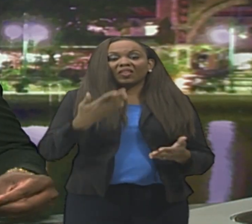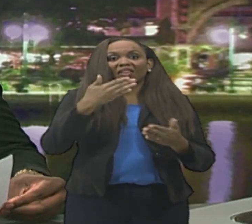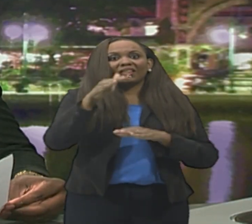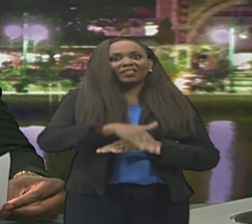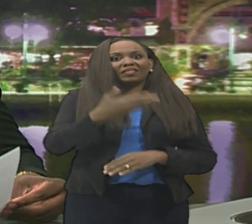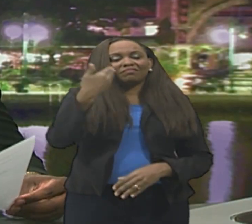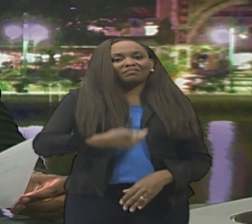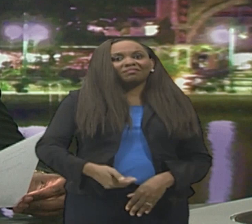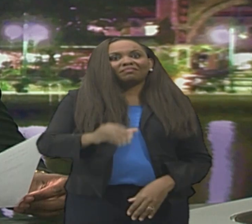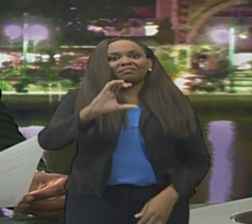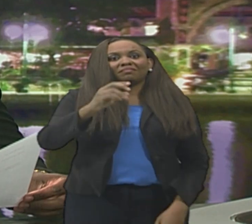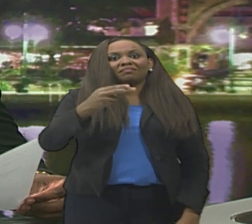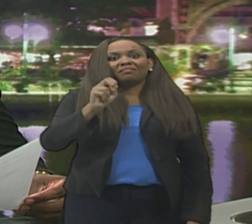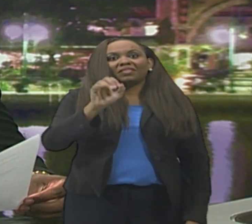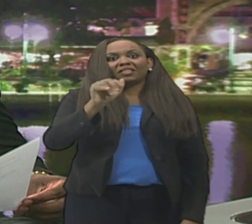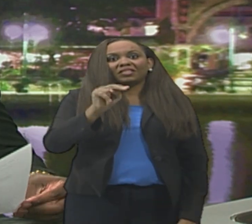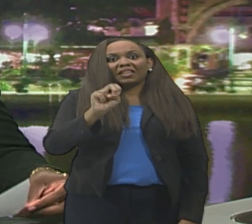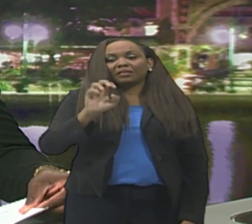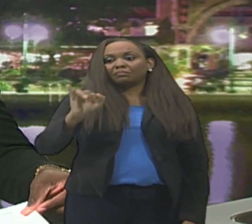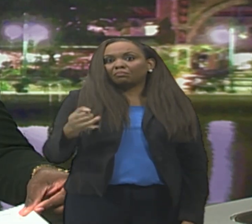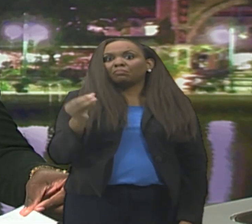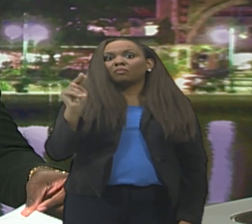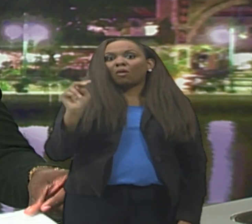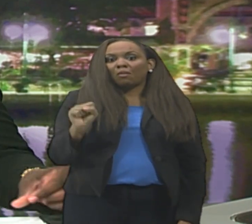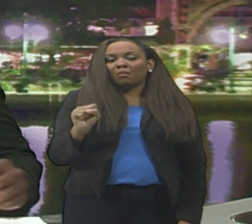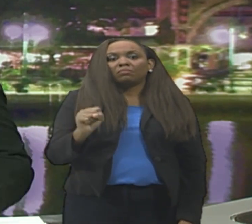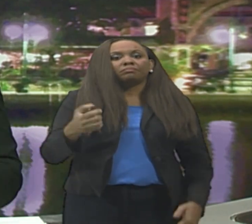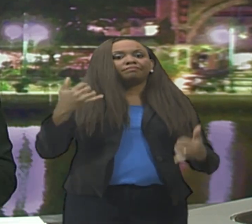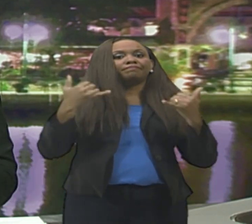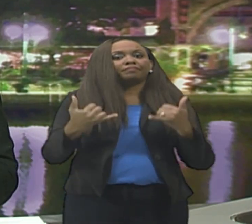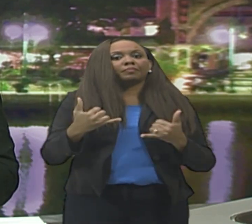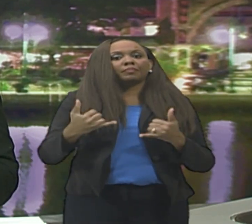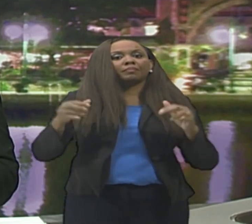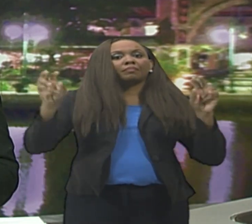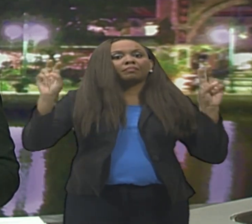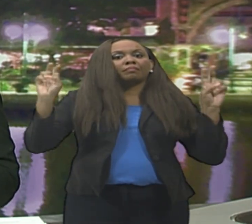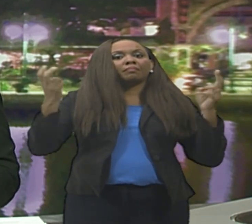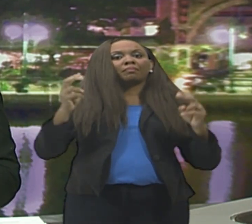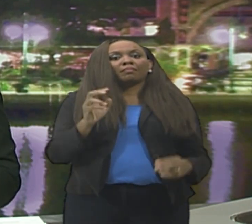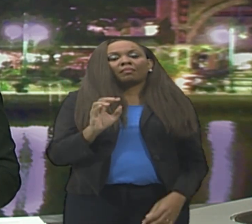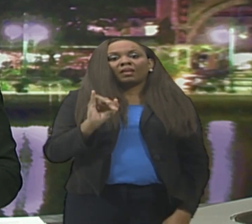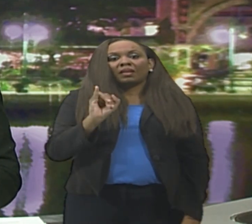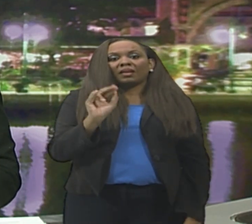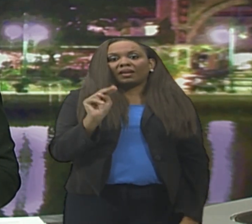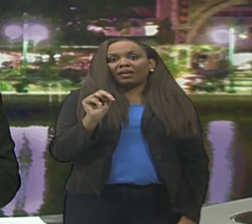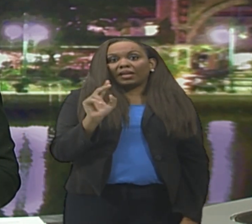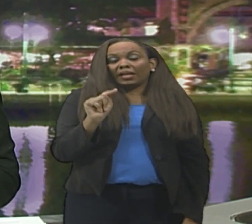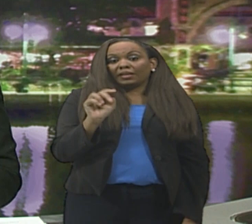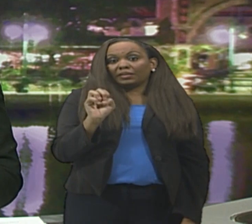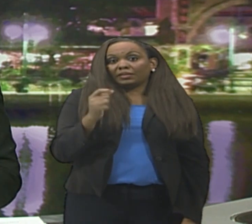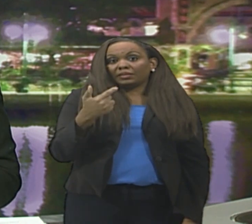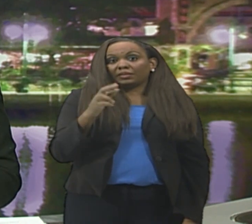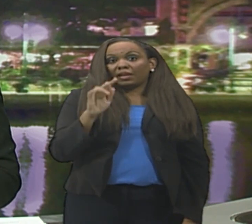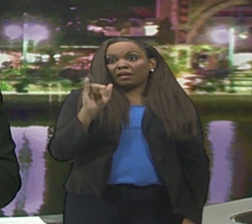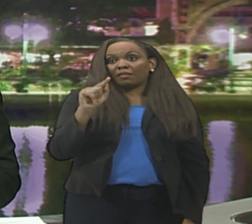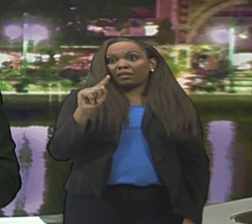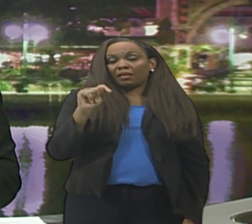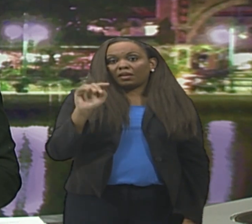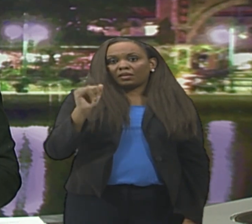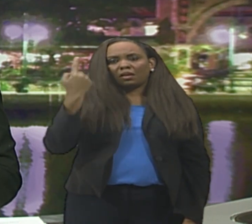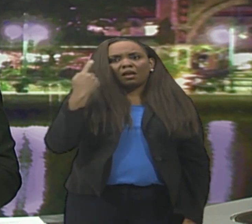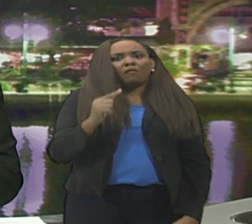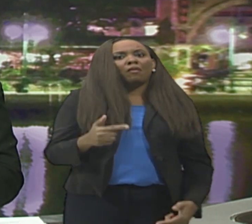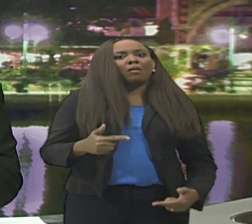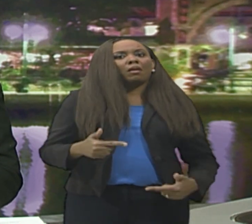Good evening, I'm Shane Jones, leading the news at 7. The Integrity in Public Life Commission being established